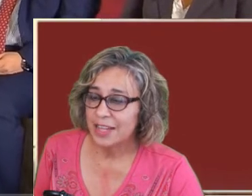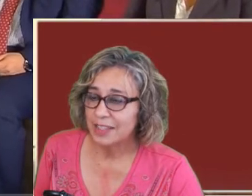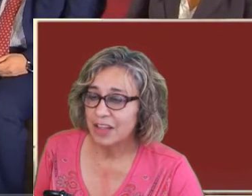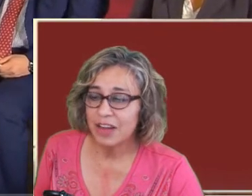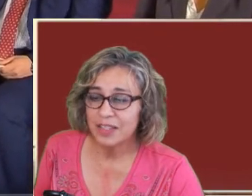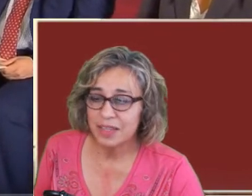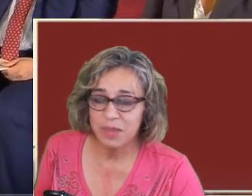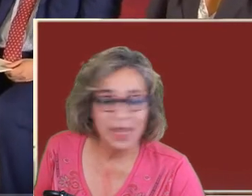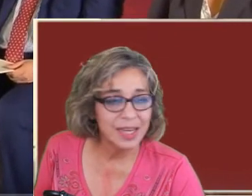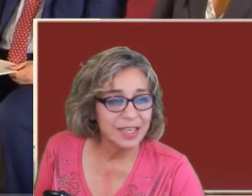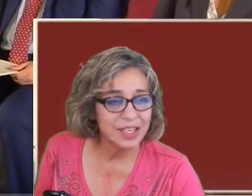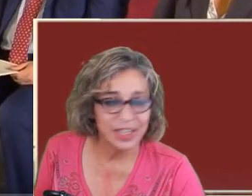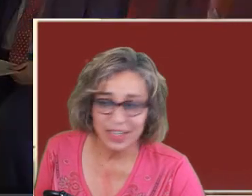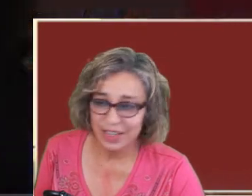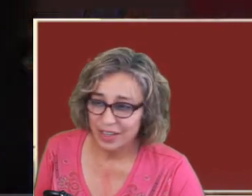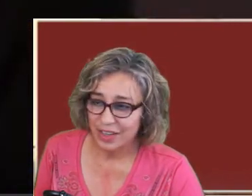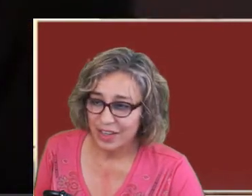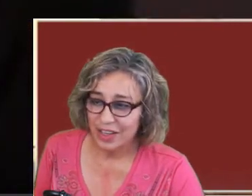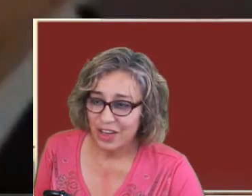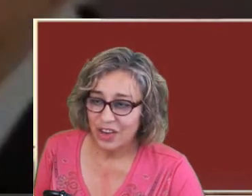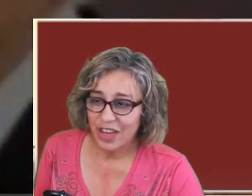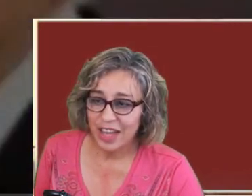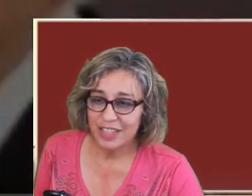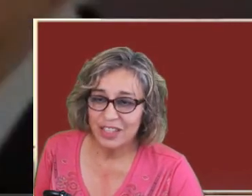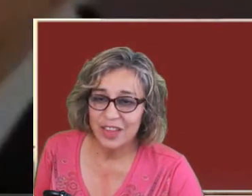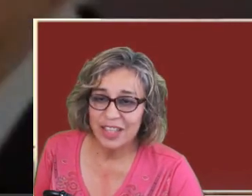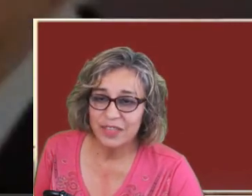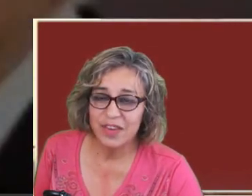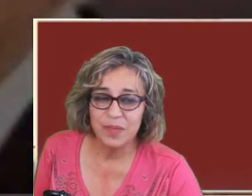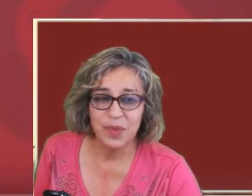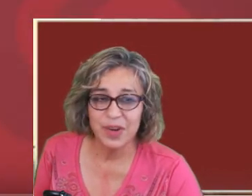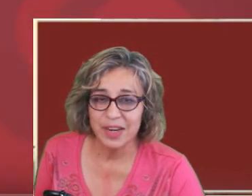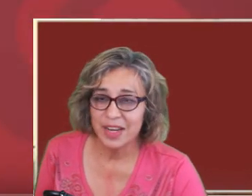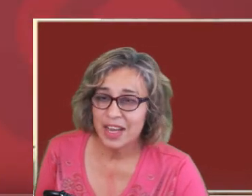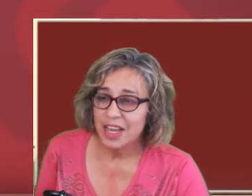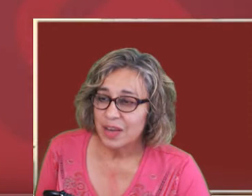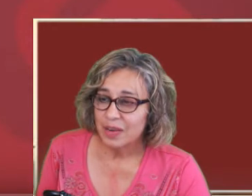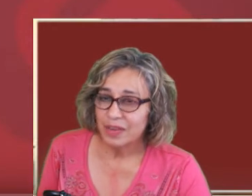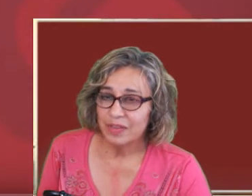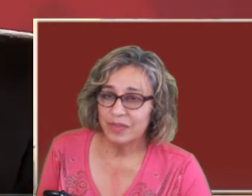And it's not a simulation. Okay, so that's very important.